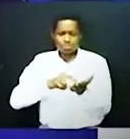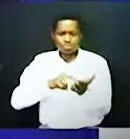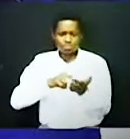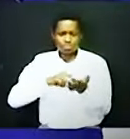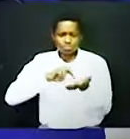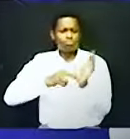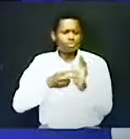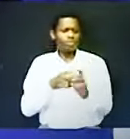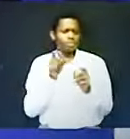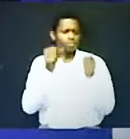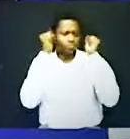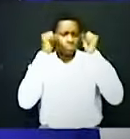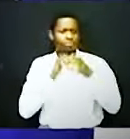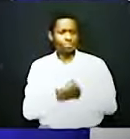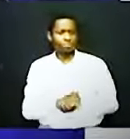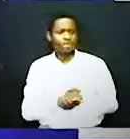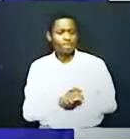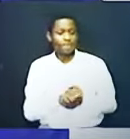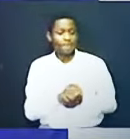business.